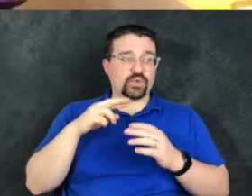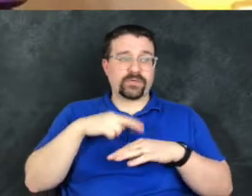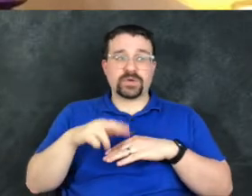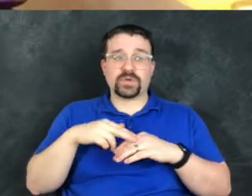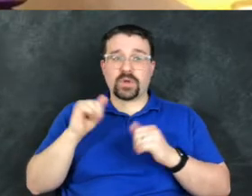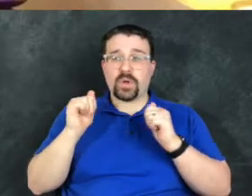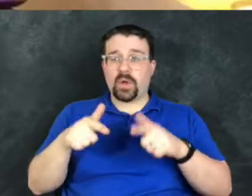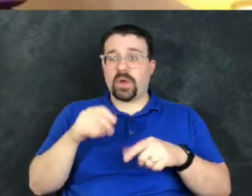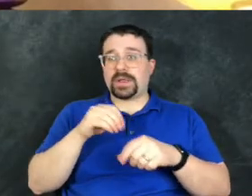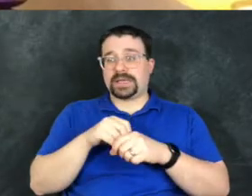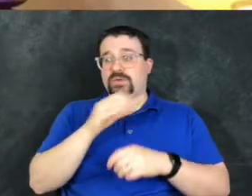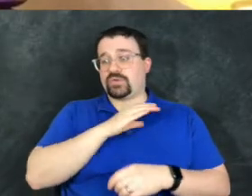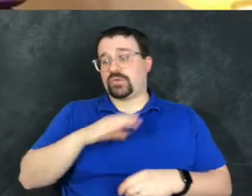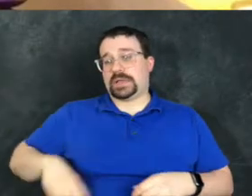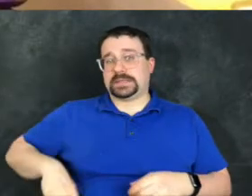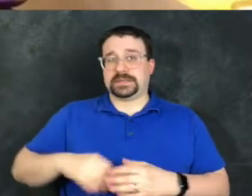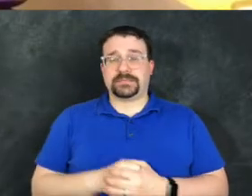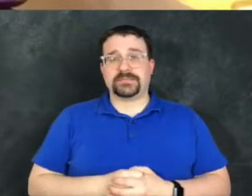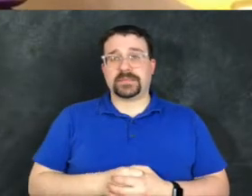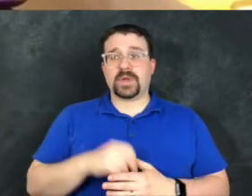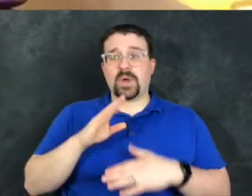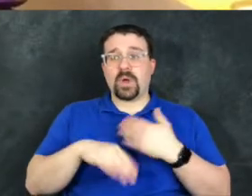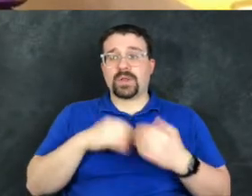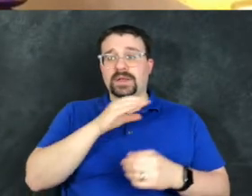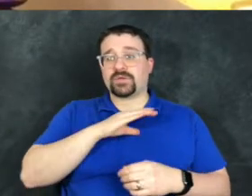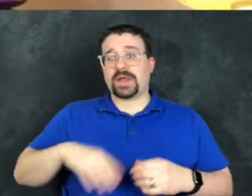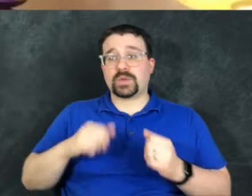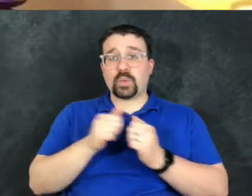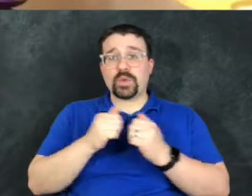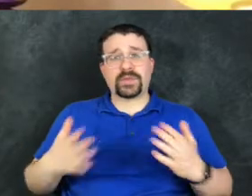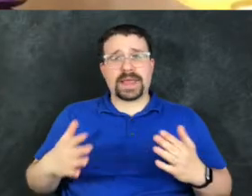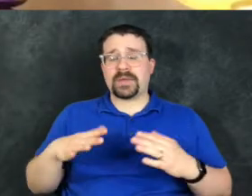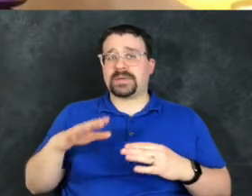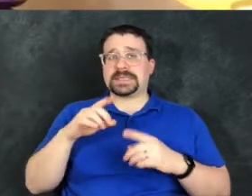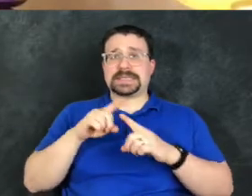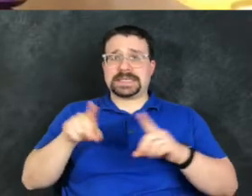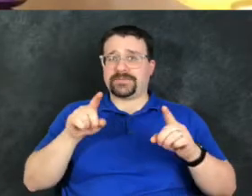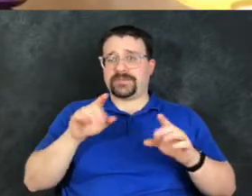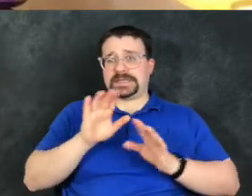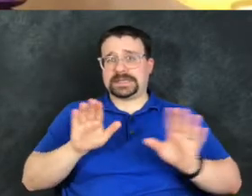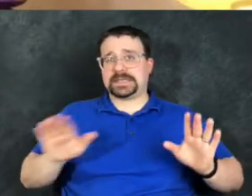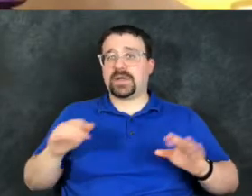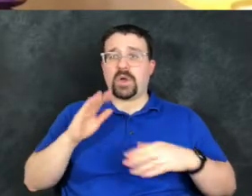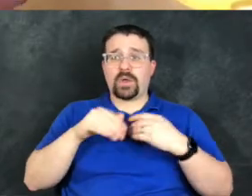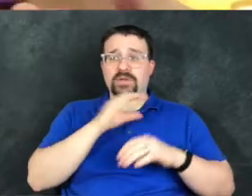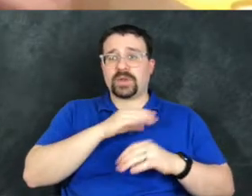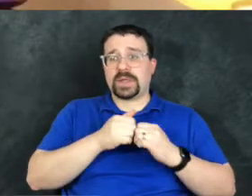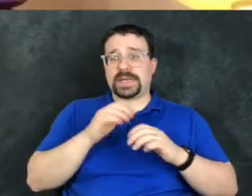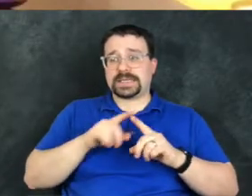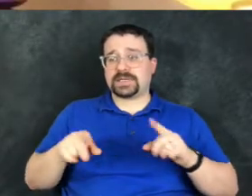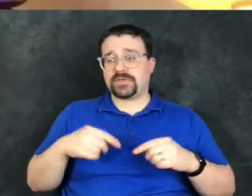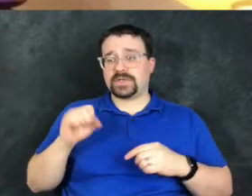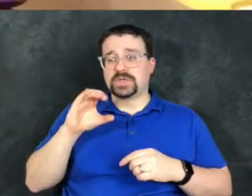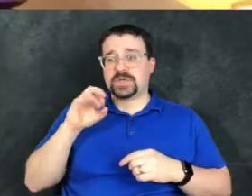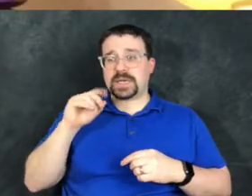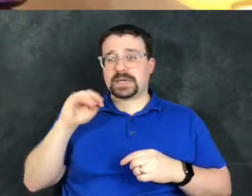epistles, refers to all in Christ. All in Christ without distinction. All in